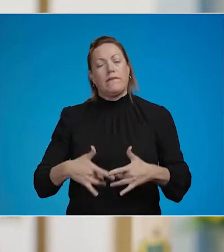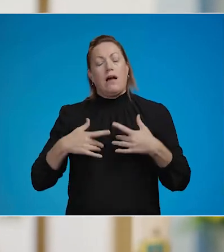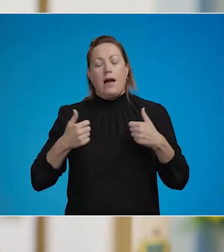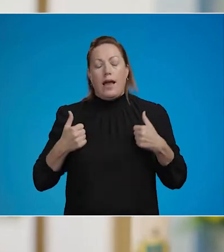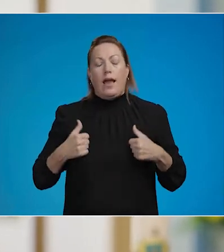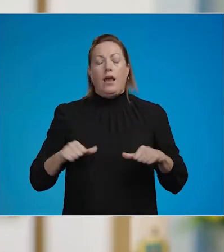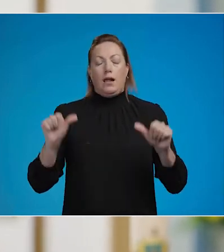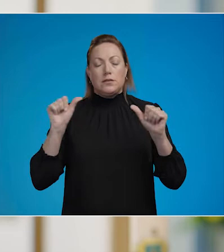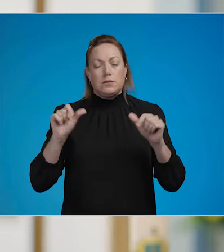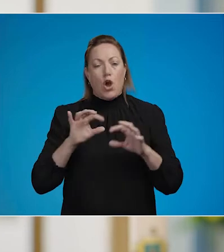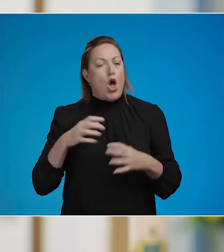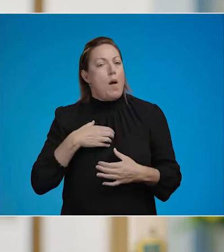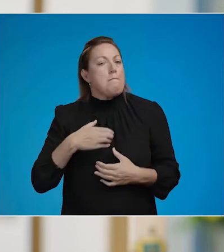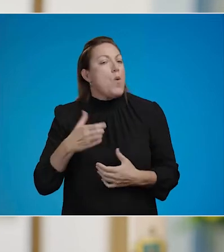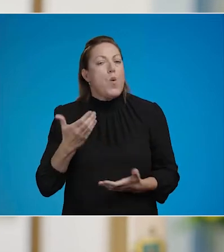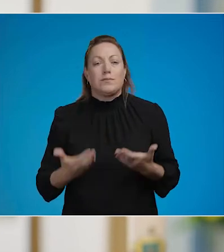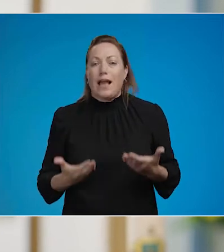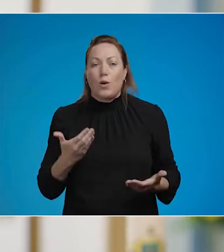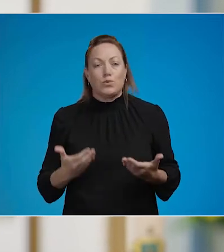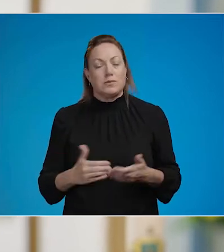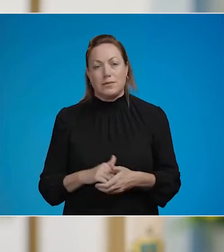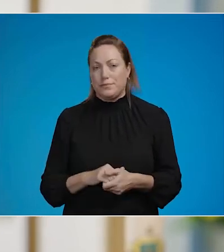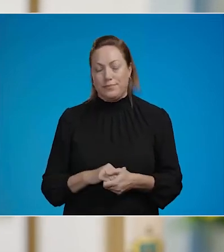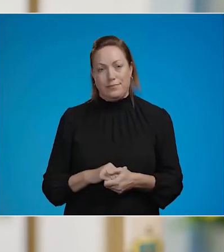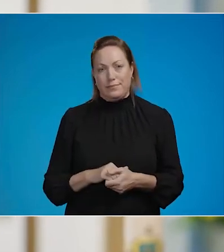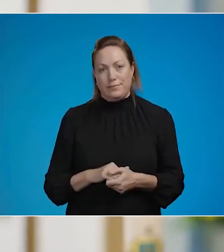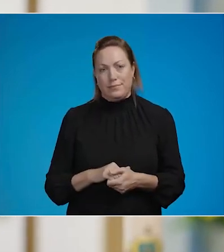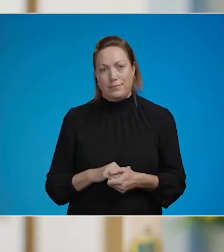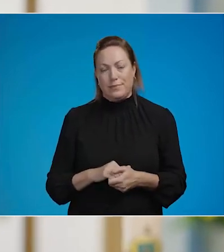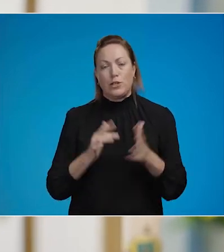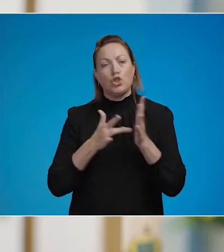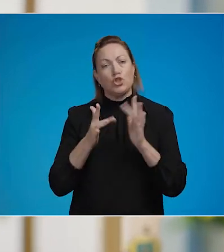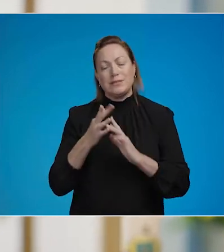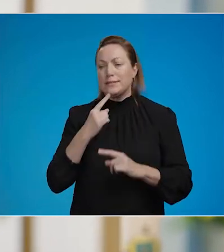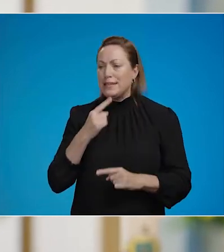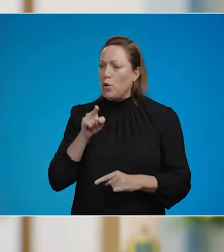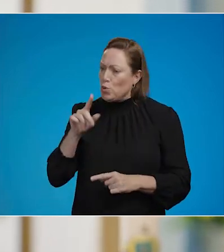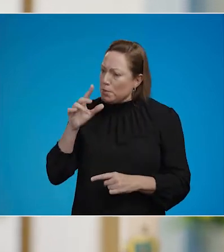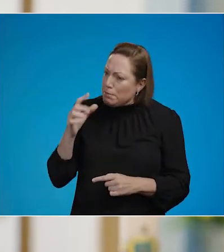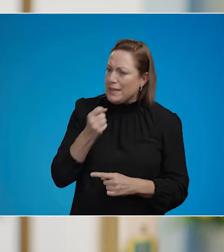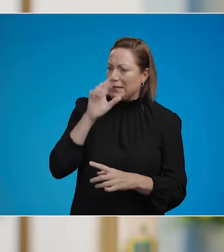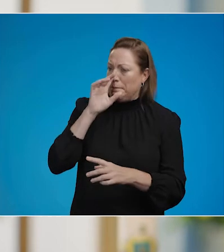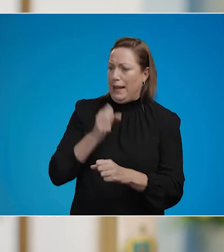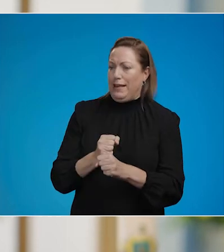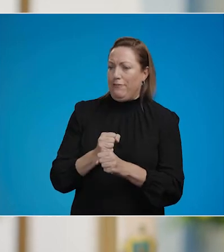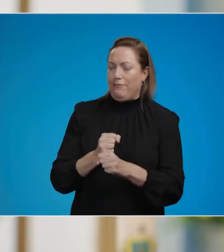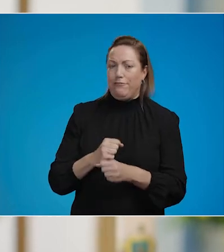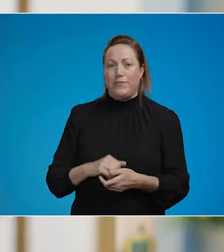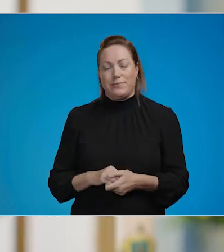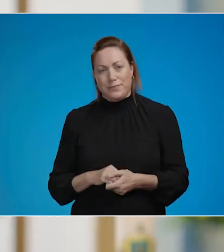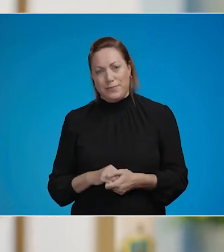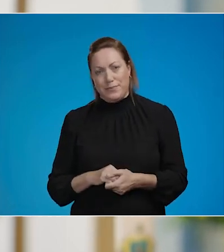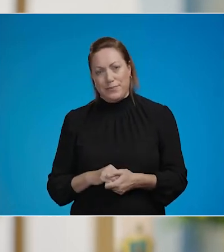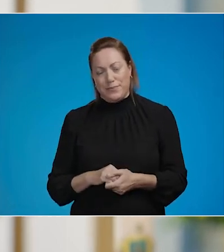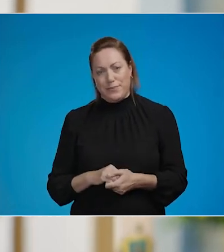unbelief. And our Lord says to him, do not be unbelieving in the Greek, but believing. You and